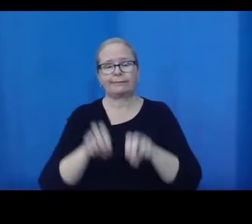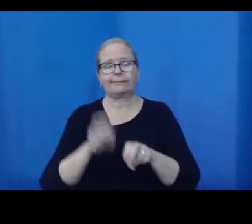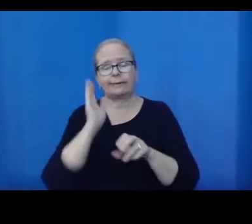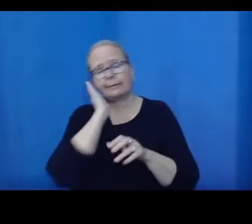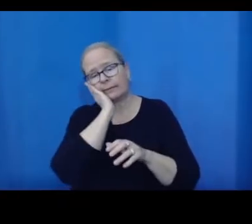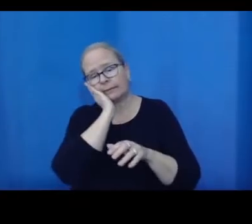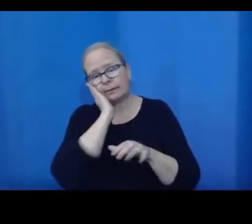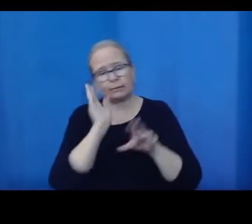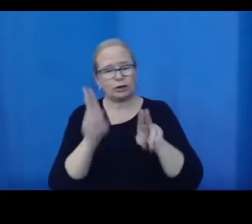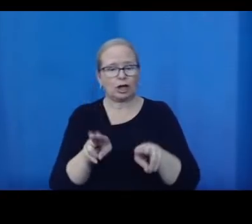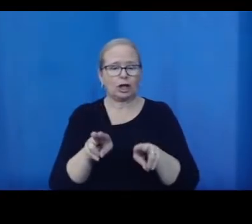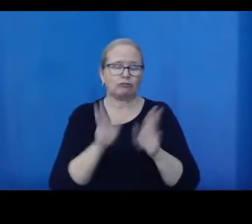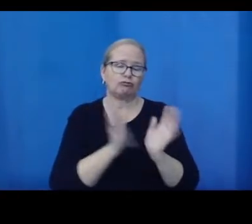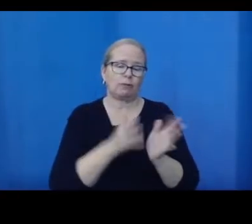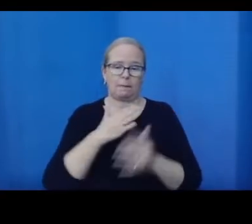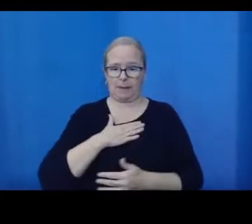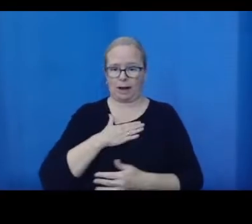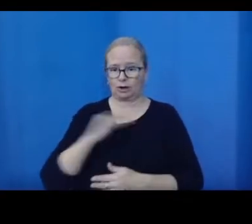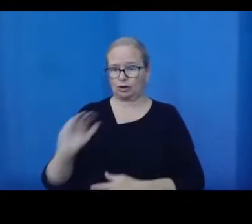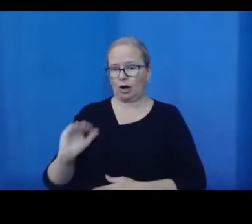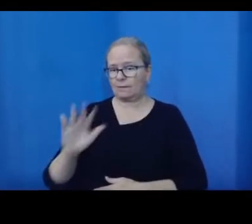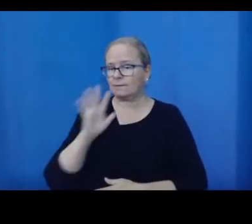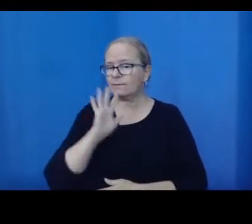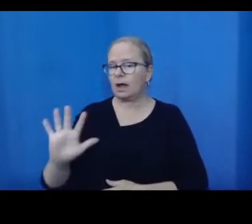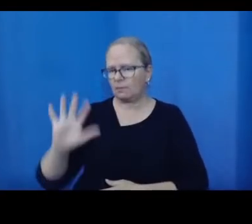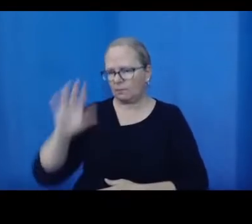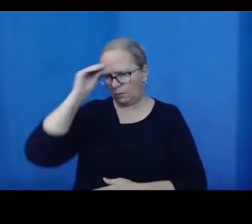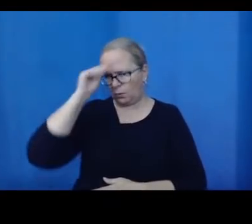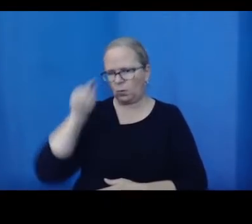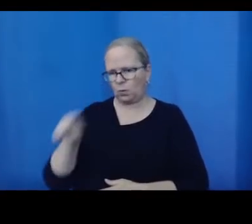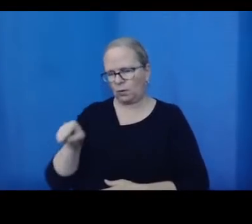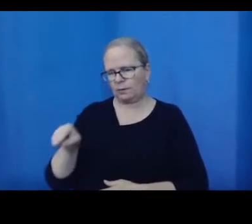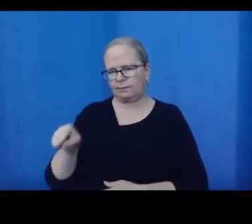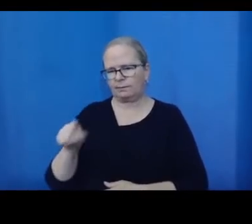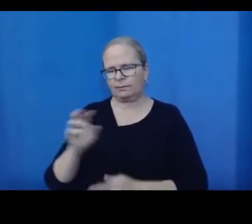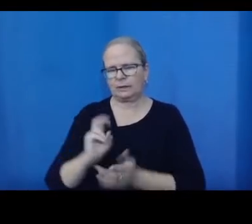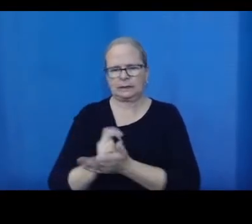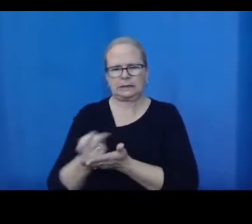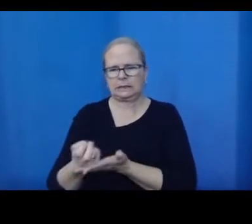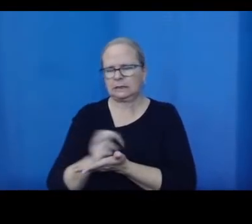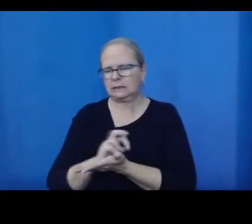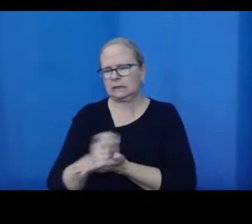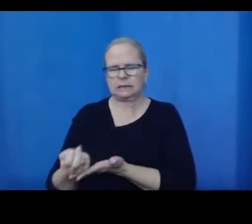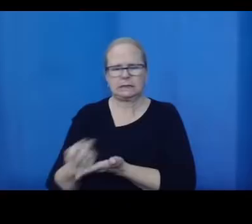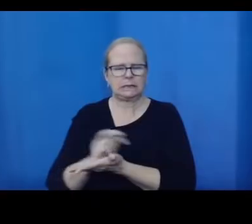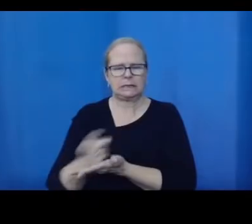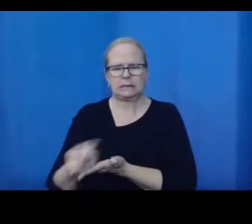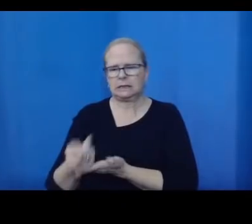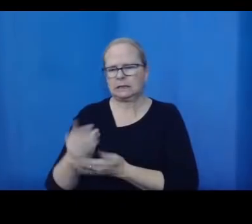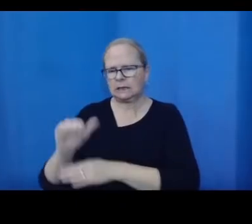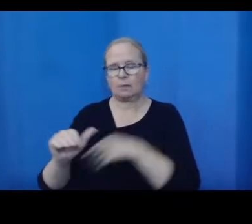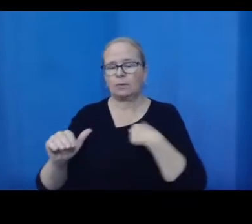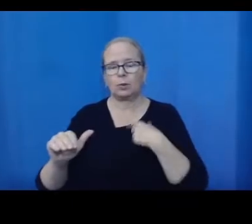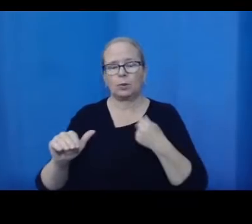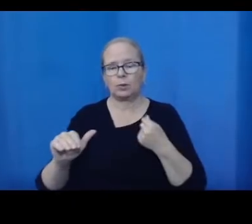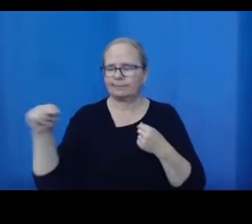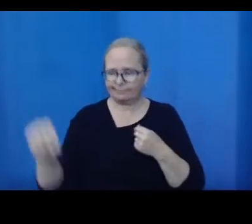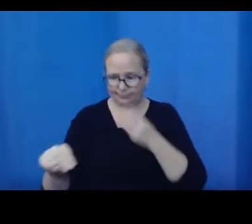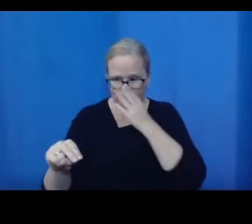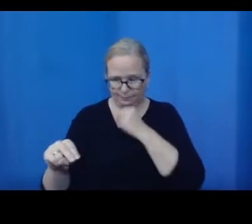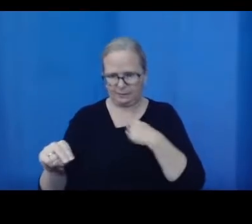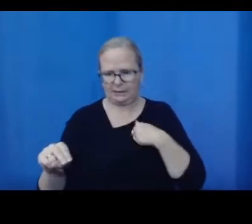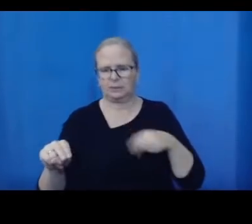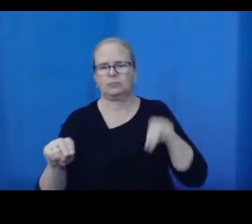laying with him at night, so he can feel calm and safe. With my partner, it's, you know, checking